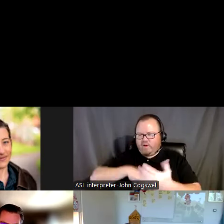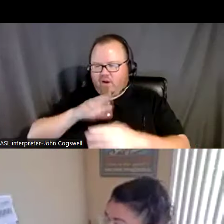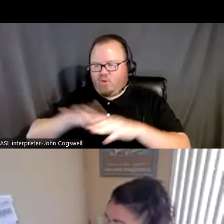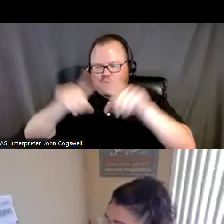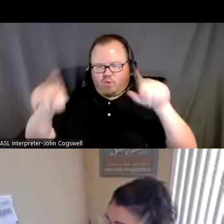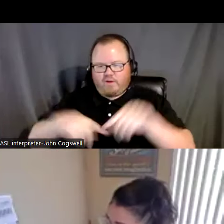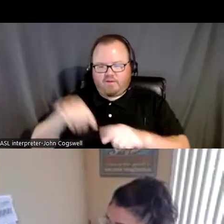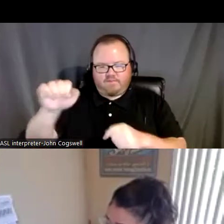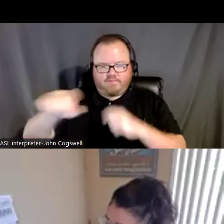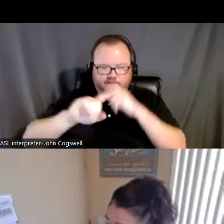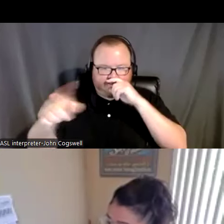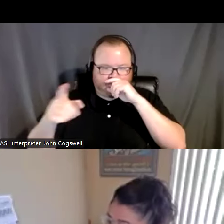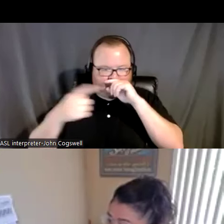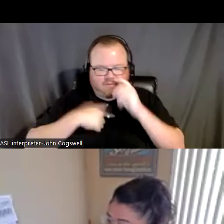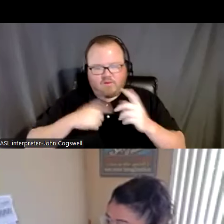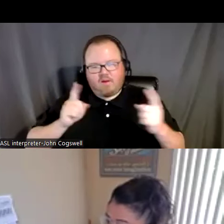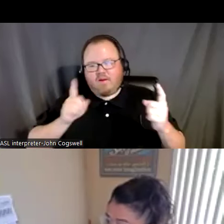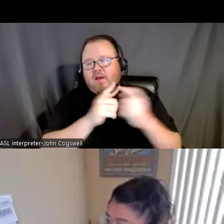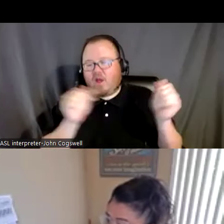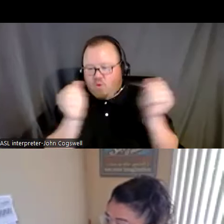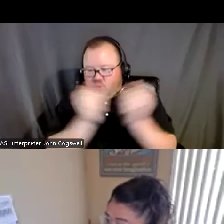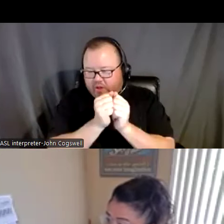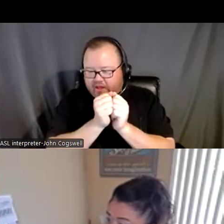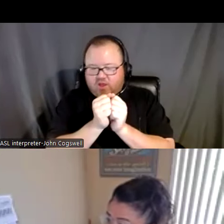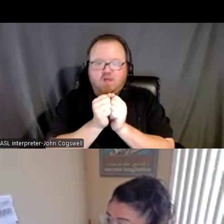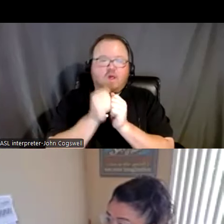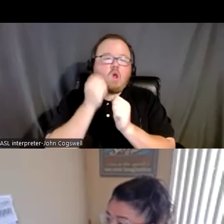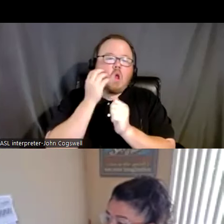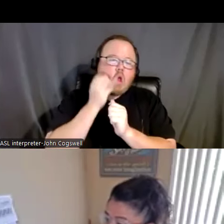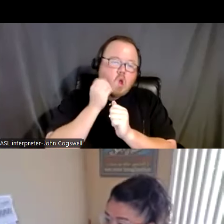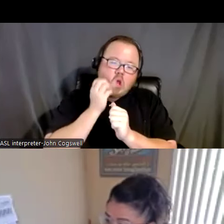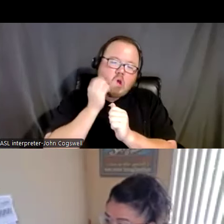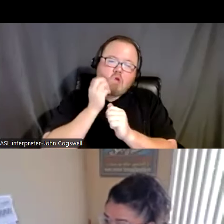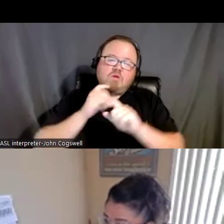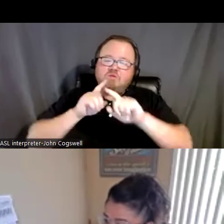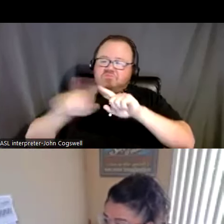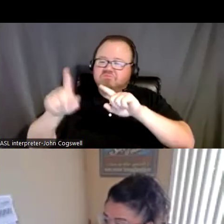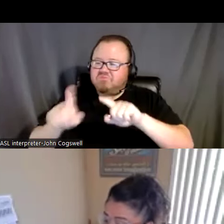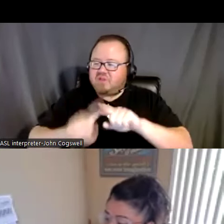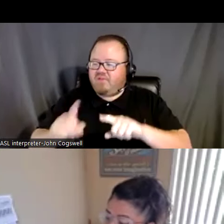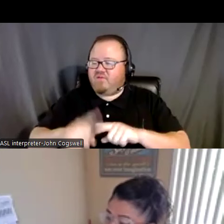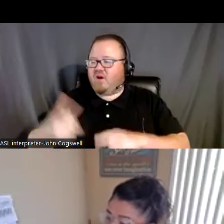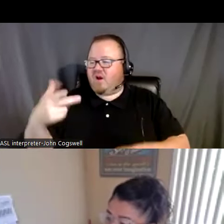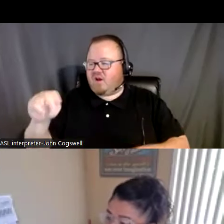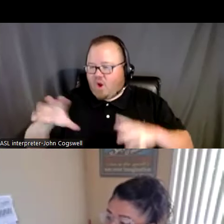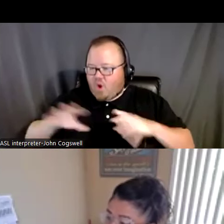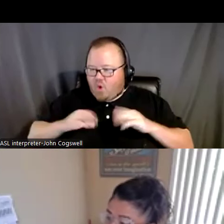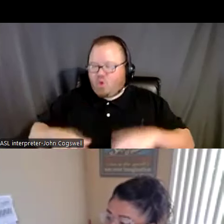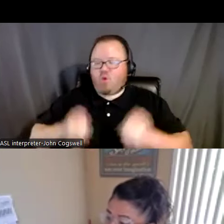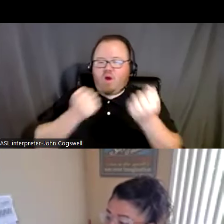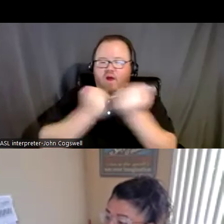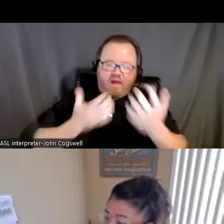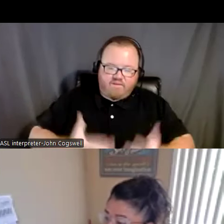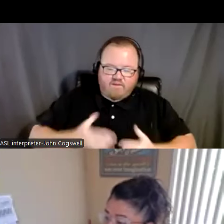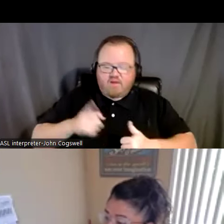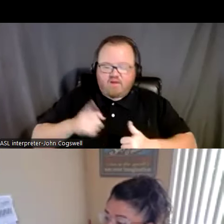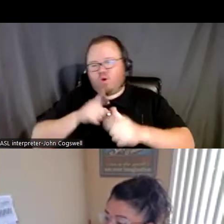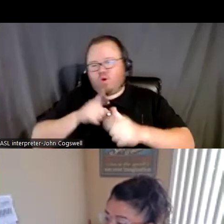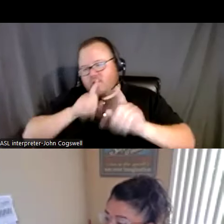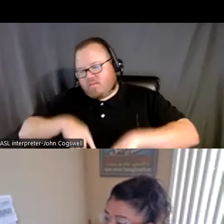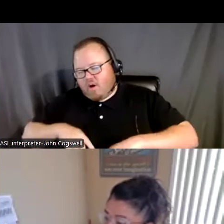here. But we've met with a variety of gun owners, gun advocates, first responders,